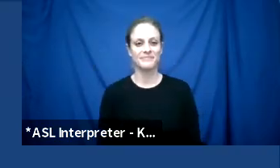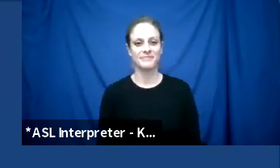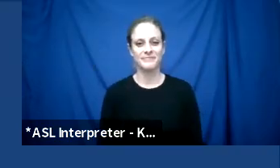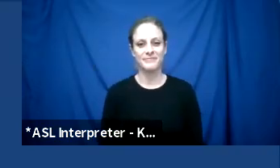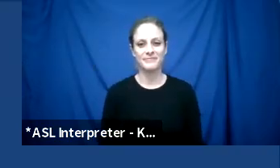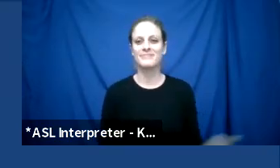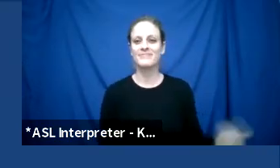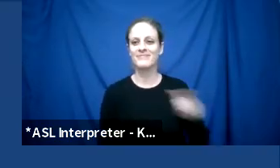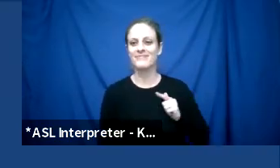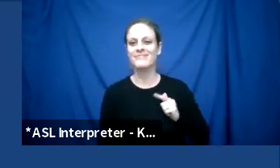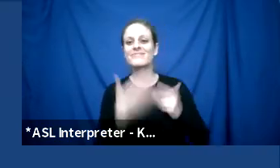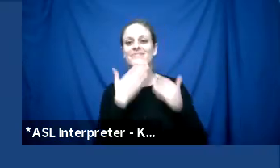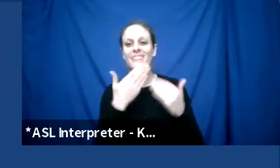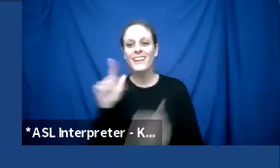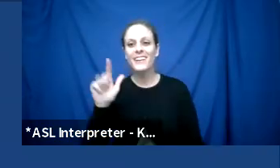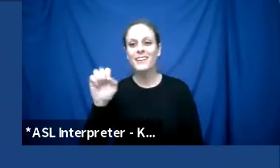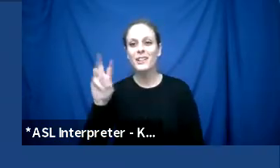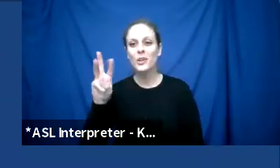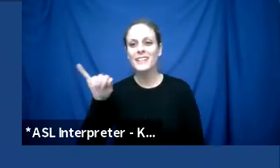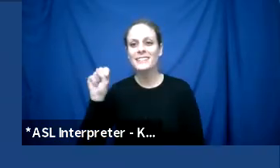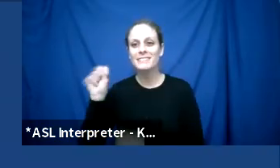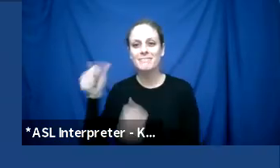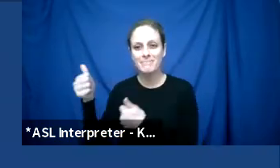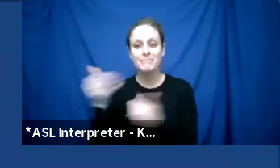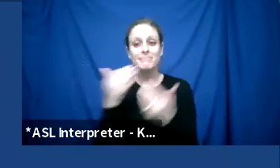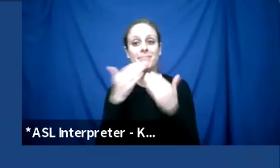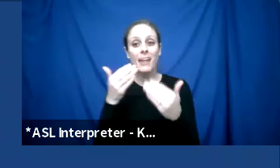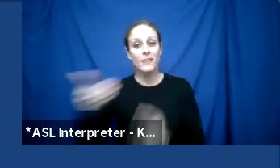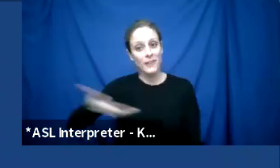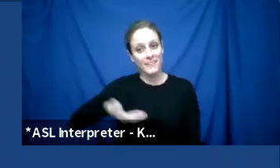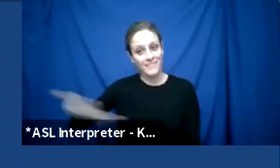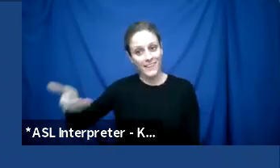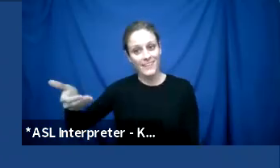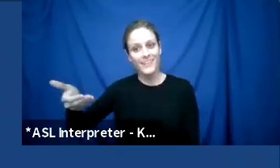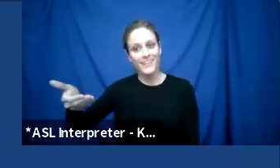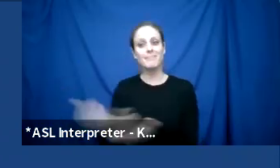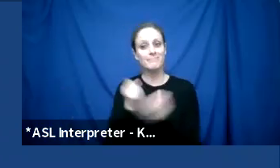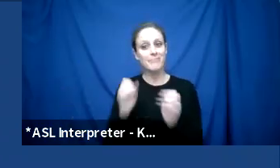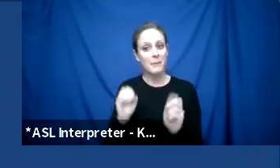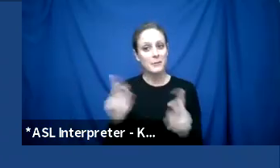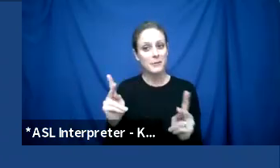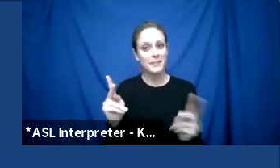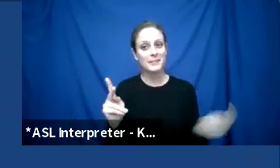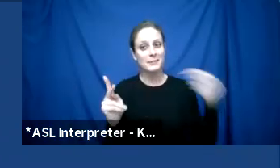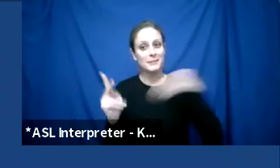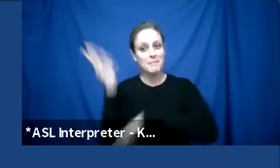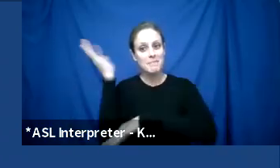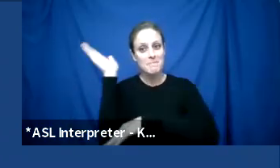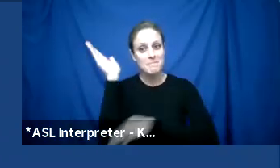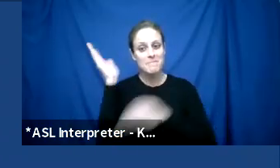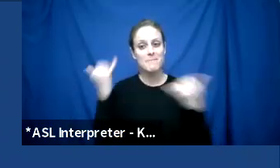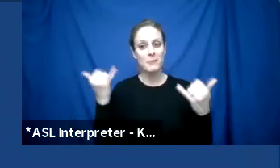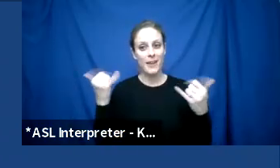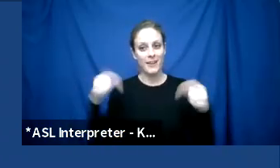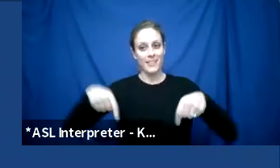Great, thank you, Louis. I'd like to also thank you for the invitation and the opportunity to speak today at